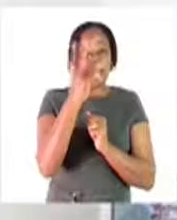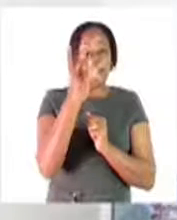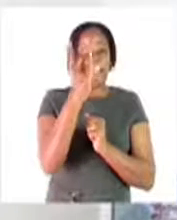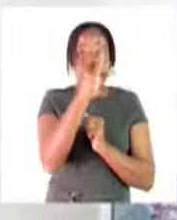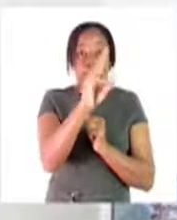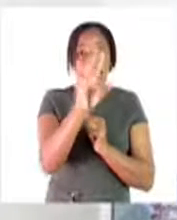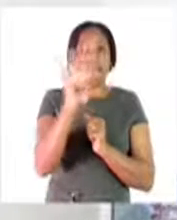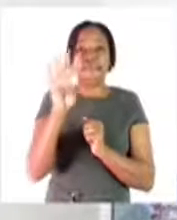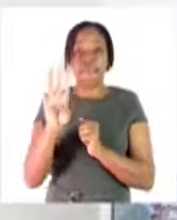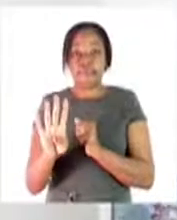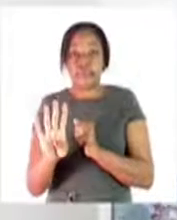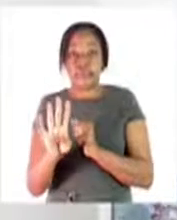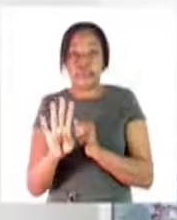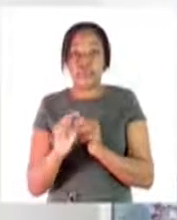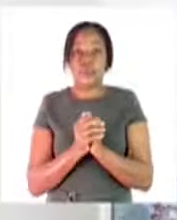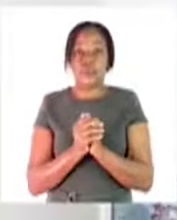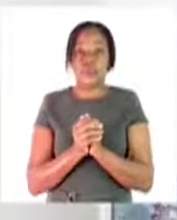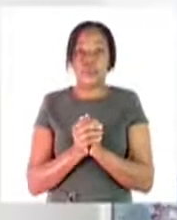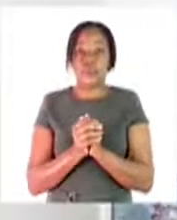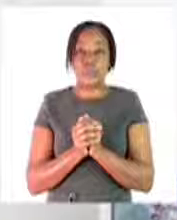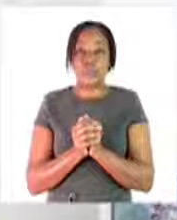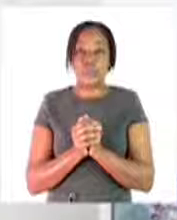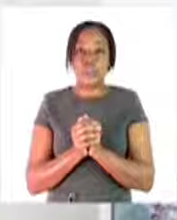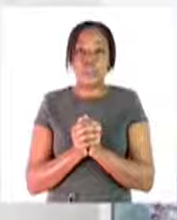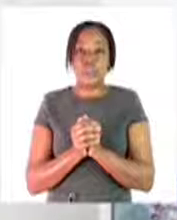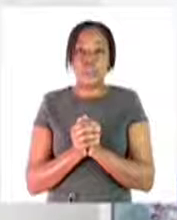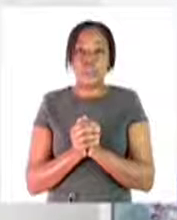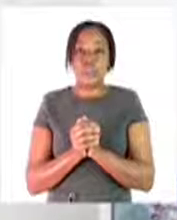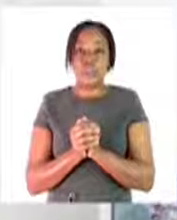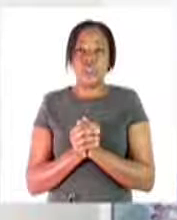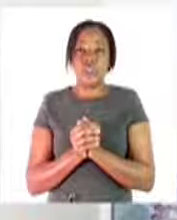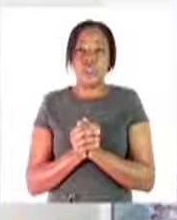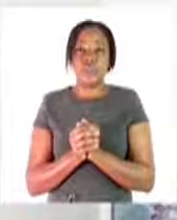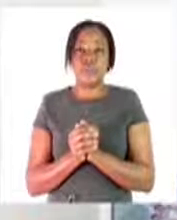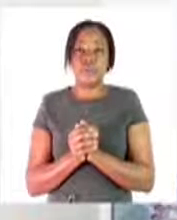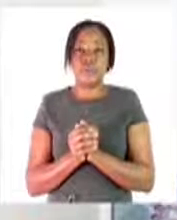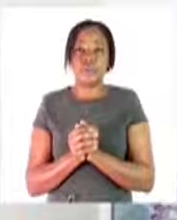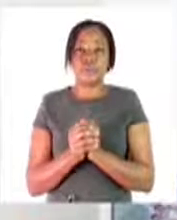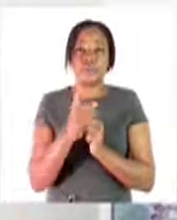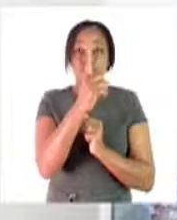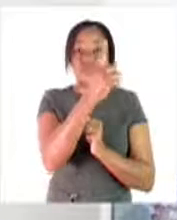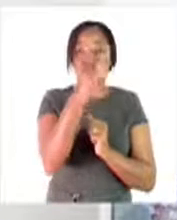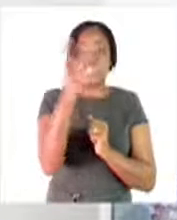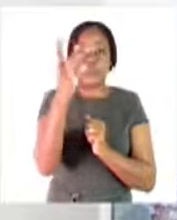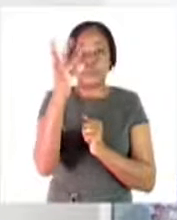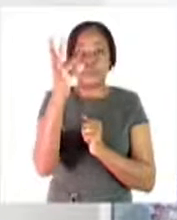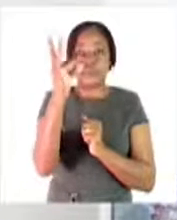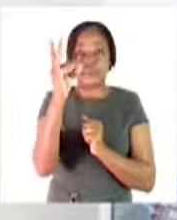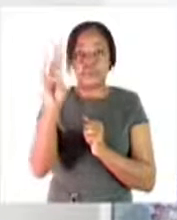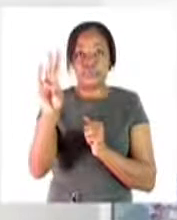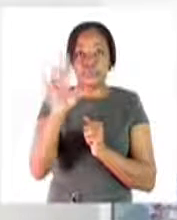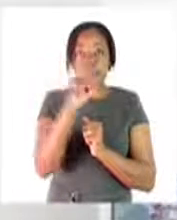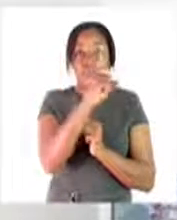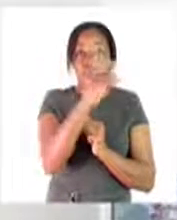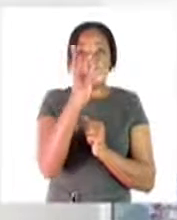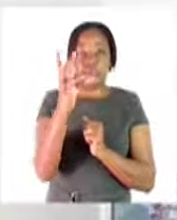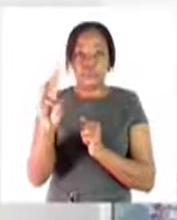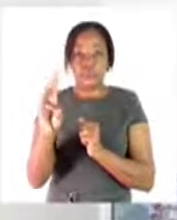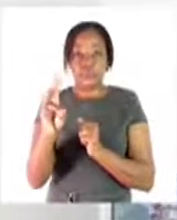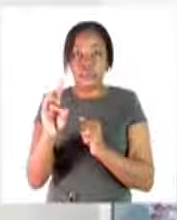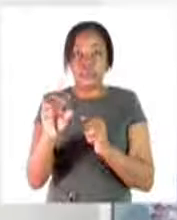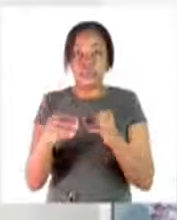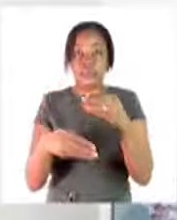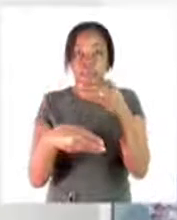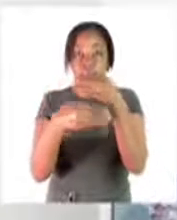Now, what about if it's 17 plus 1? Now this one will be very easy for you because it's